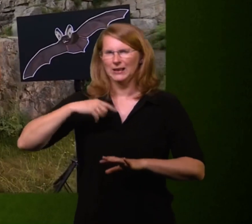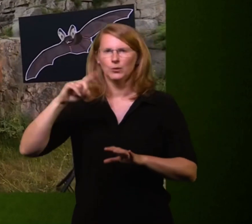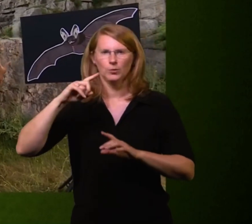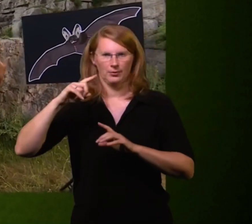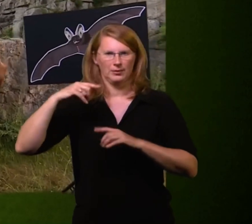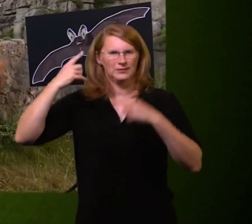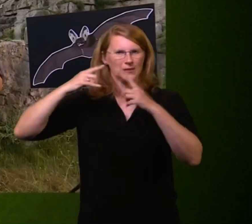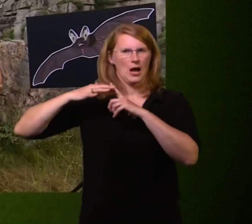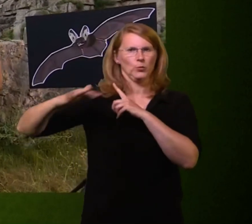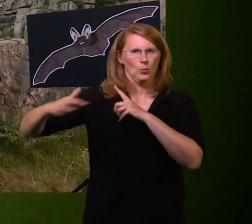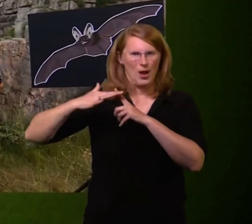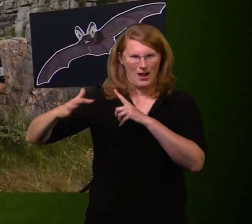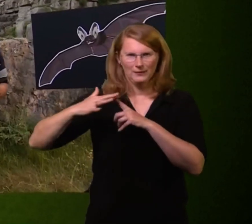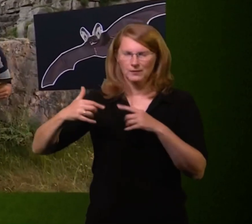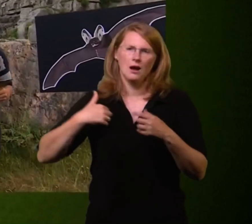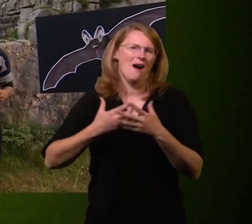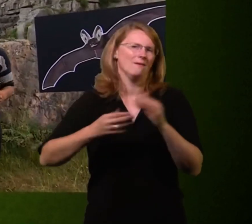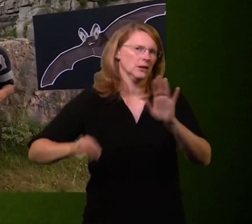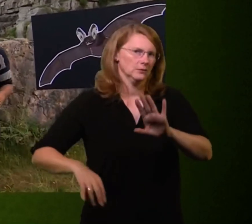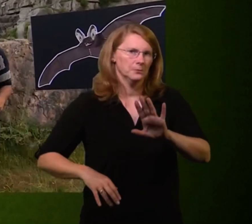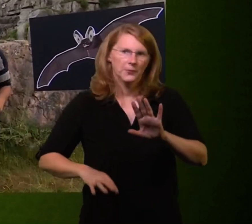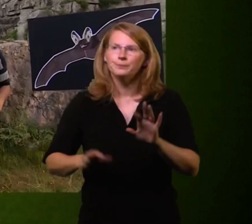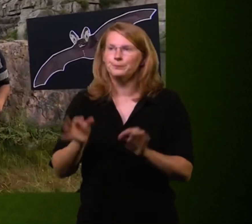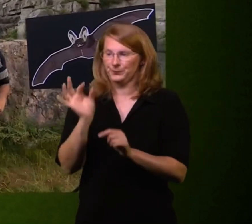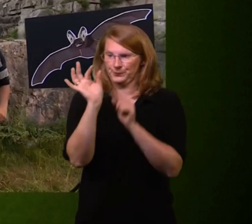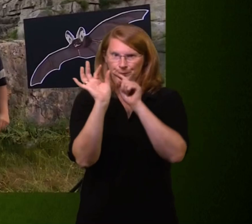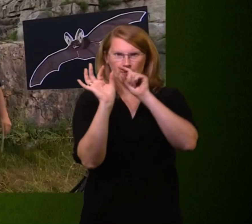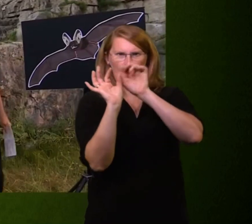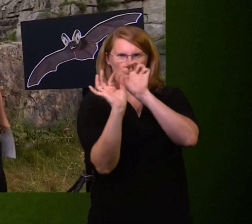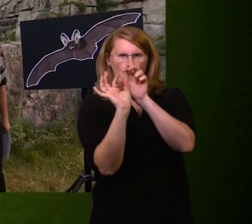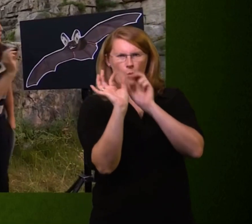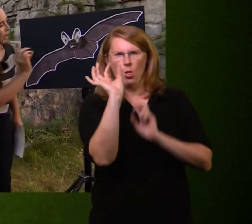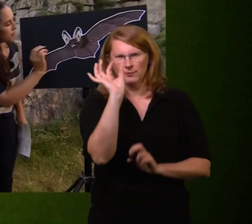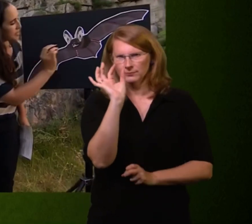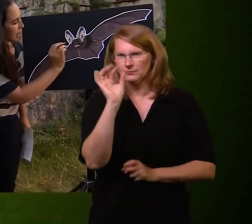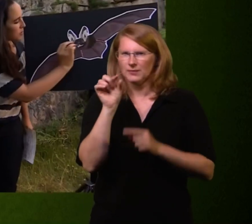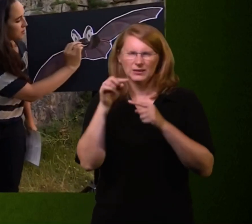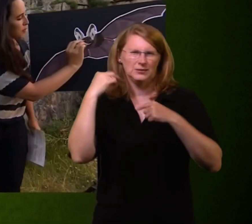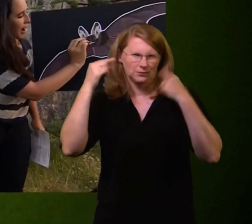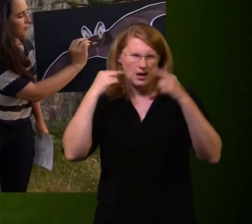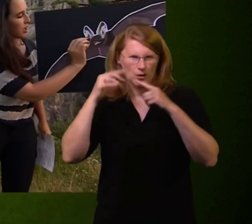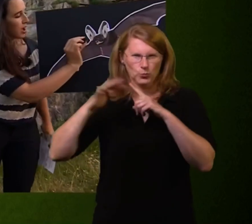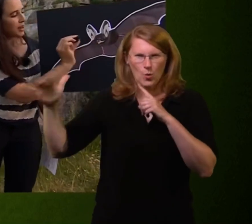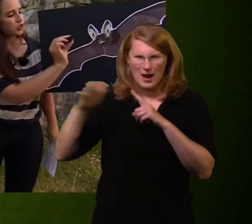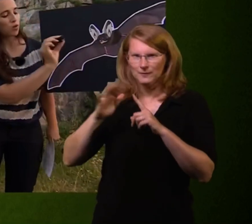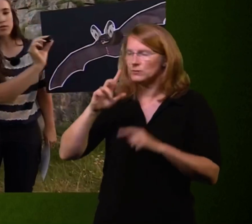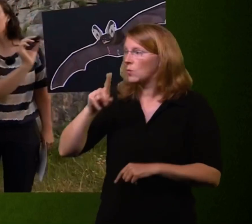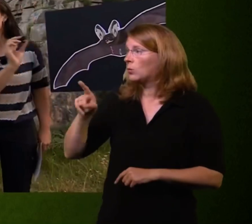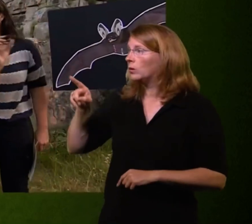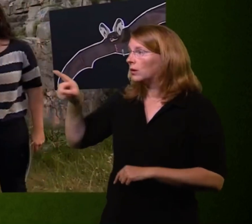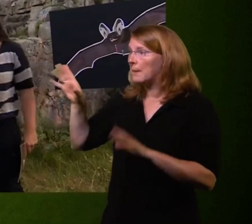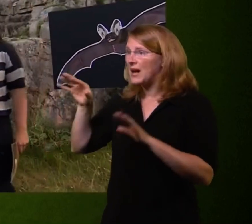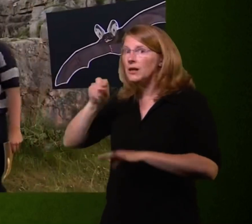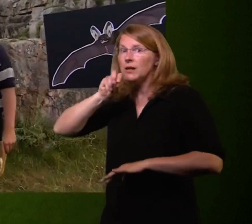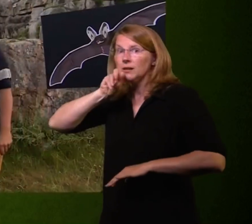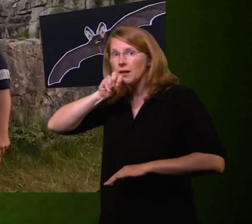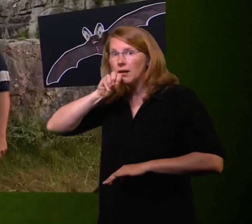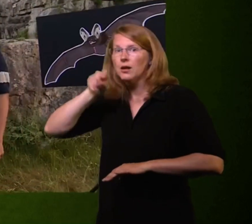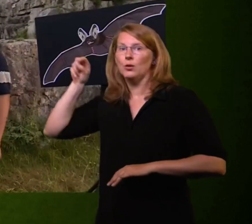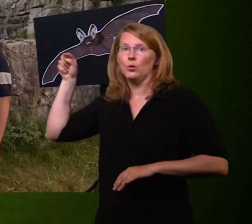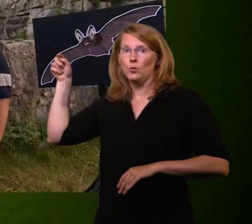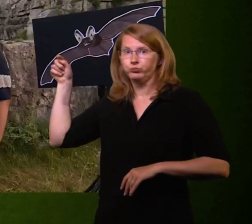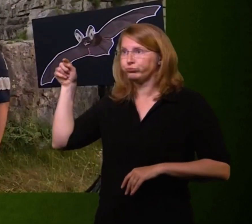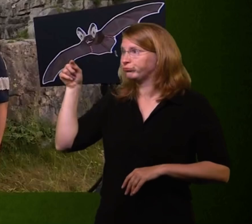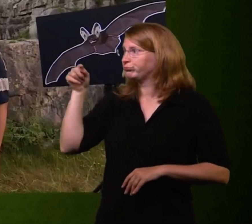I am a sound wave, I am invisible, and this ball is the tip of that sound wave. Now, it comes out of the bat and it travels along to